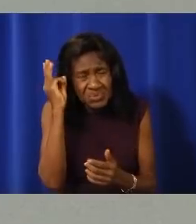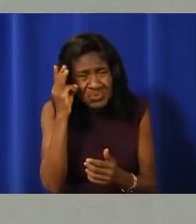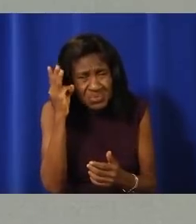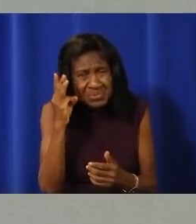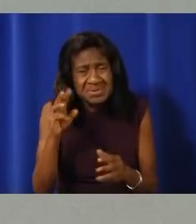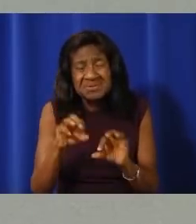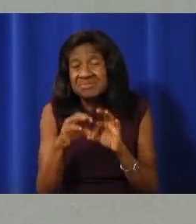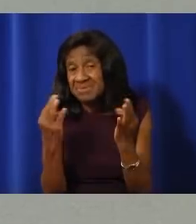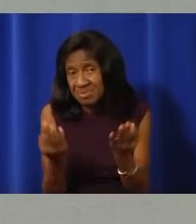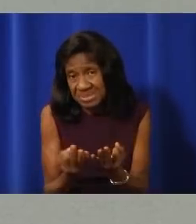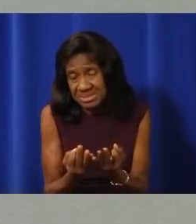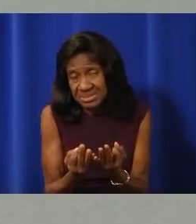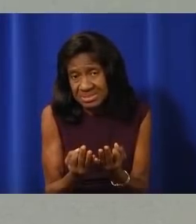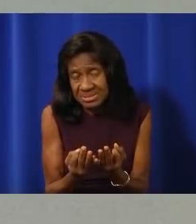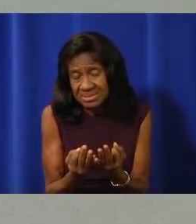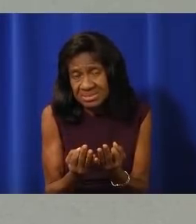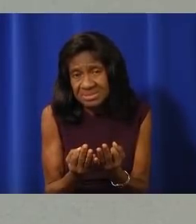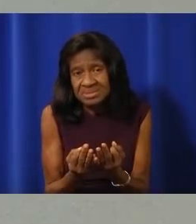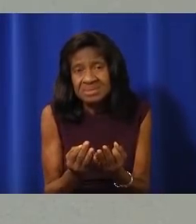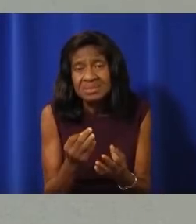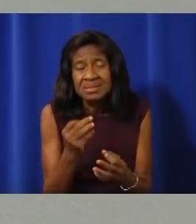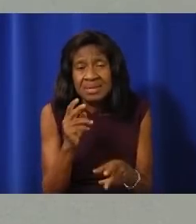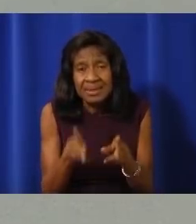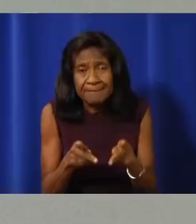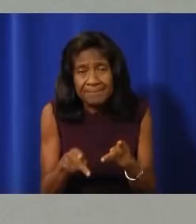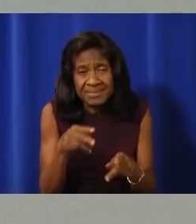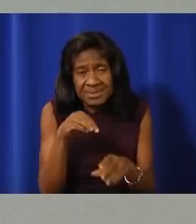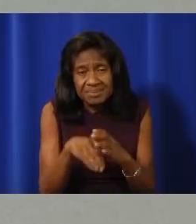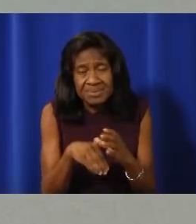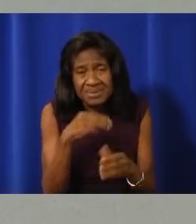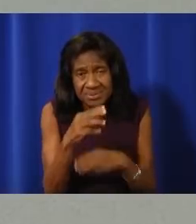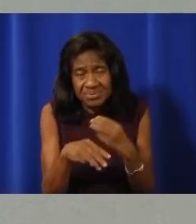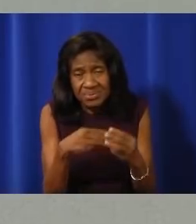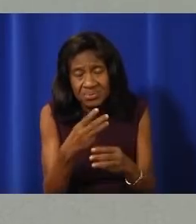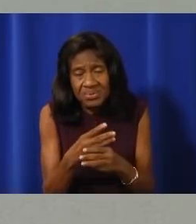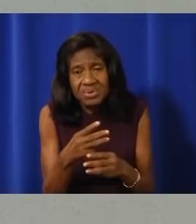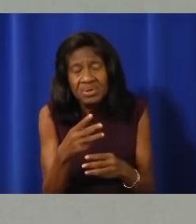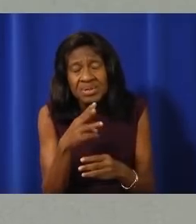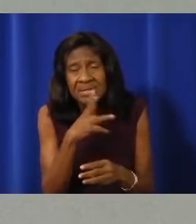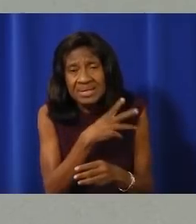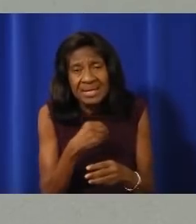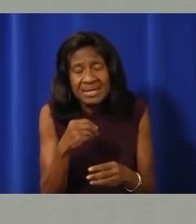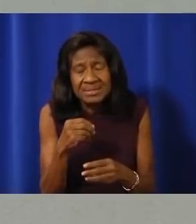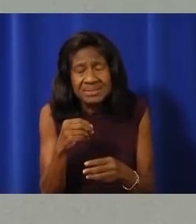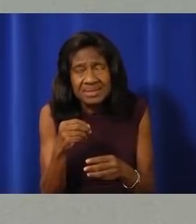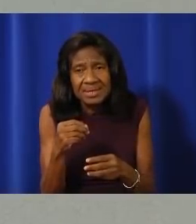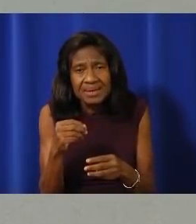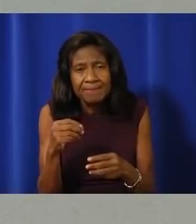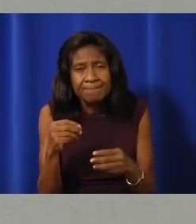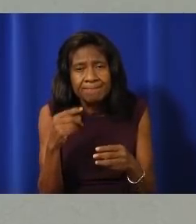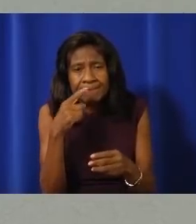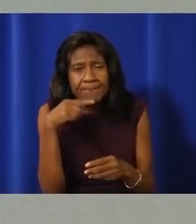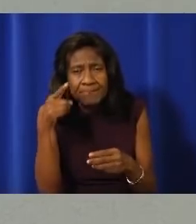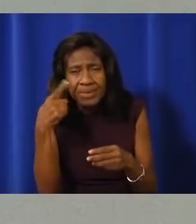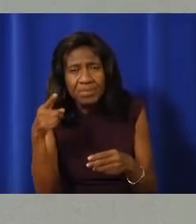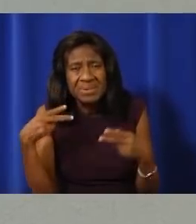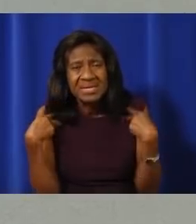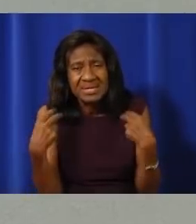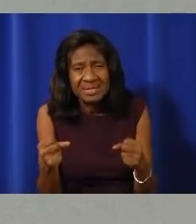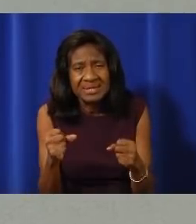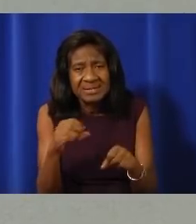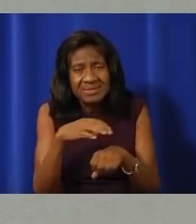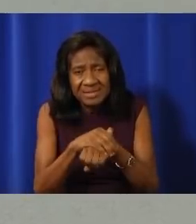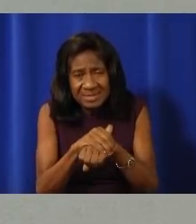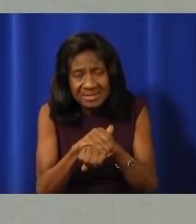global COVID experts working for Public Health England spoke at length yesterday to Cabinet and the Premier's caucus about